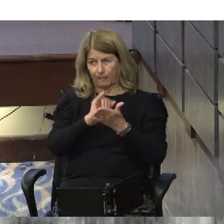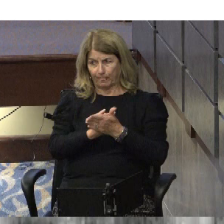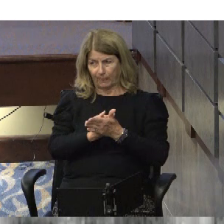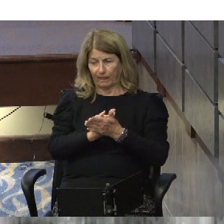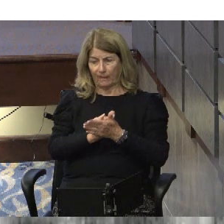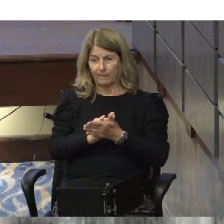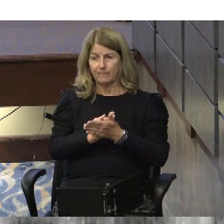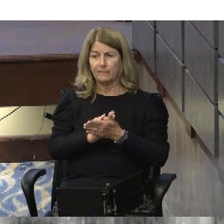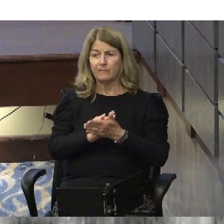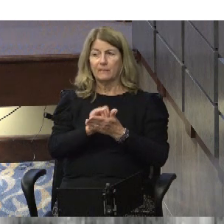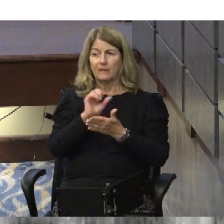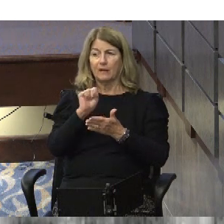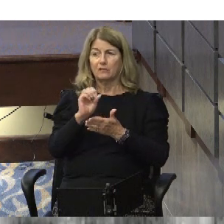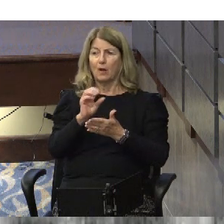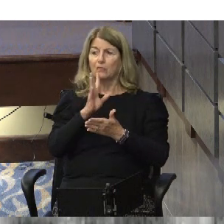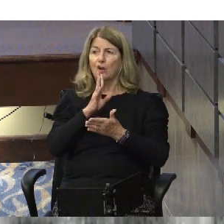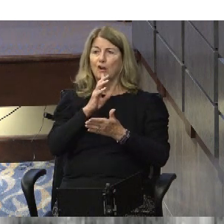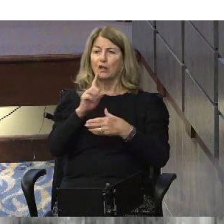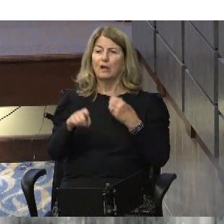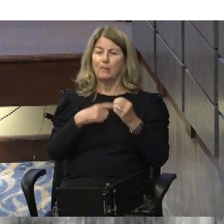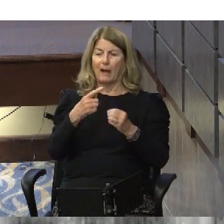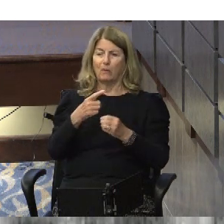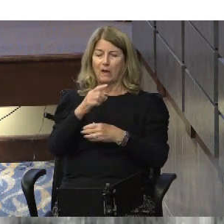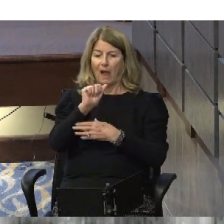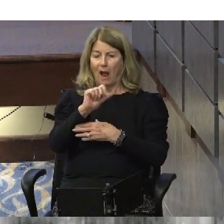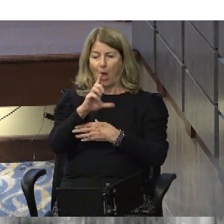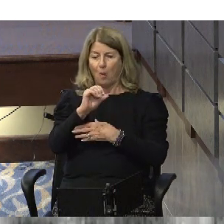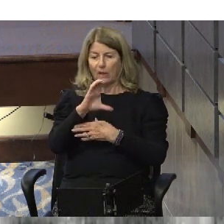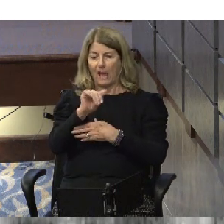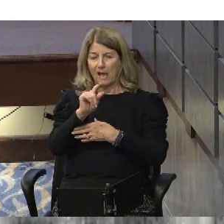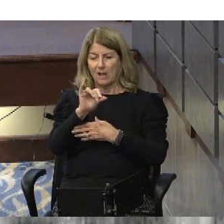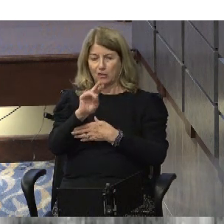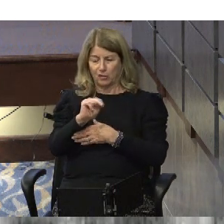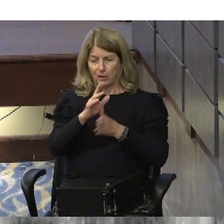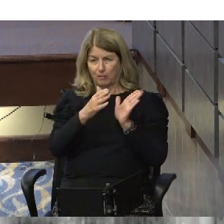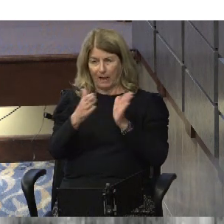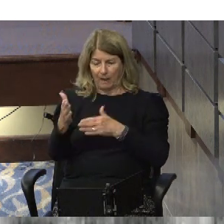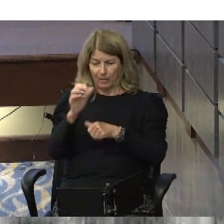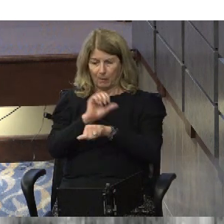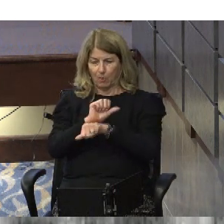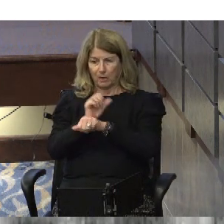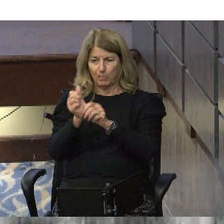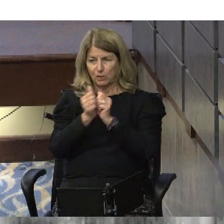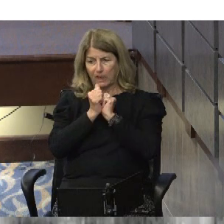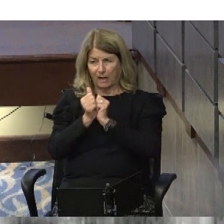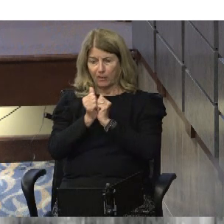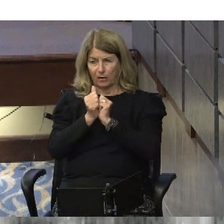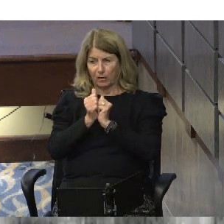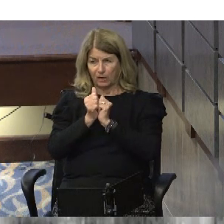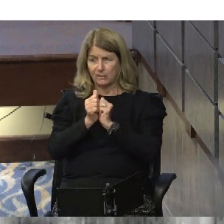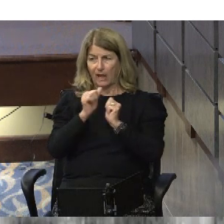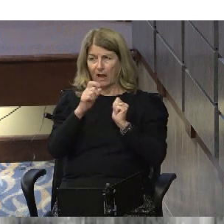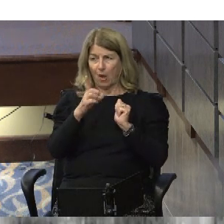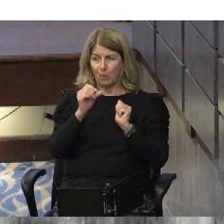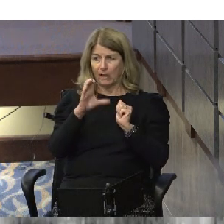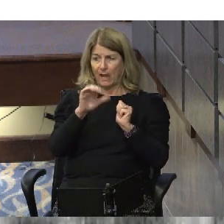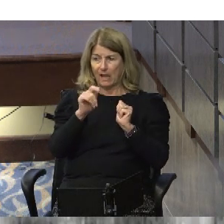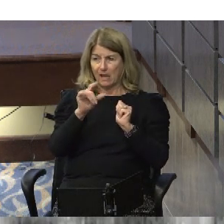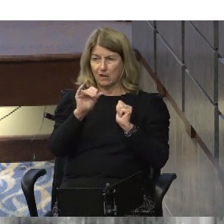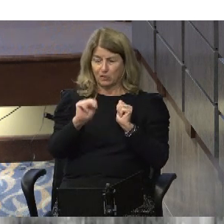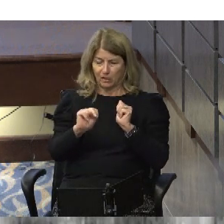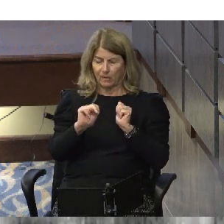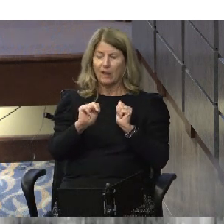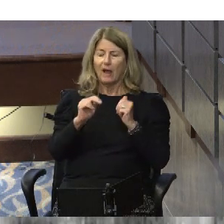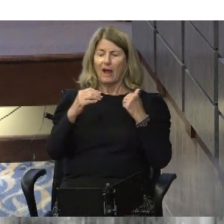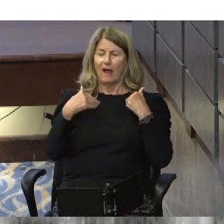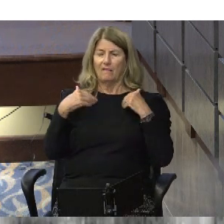So speaking of the allocation plan, what we've been working to put together is an allocation plan to describe their proposed activities,